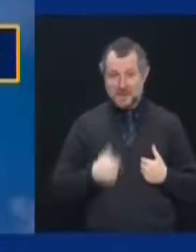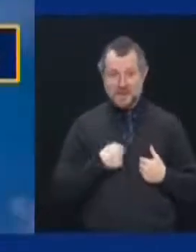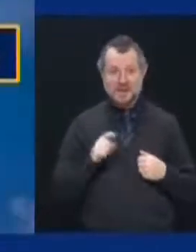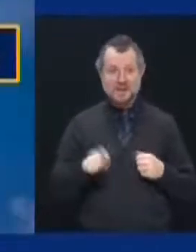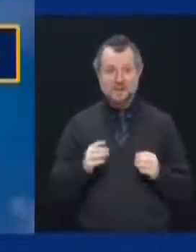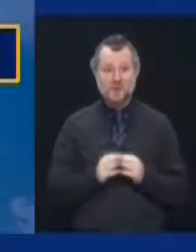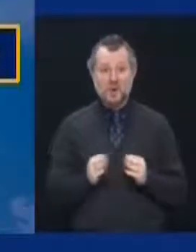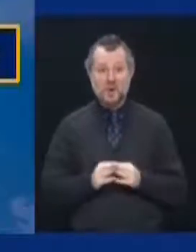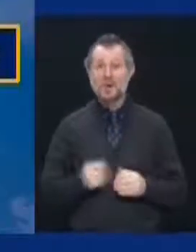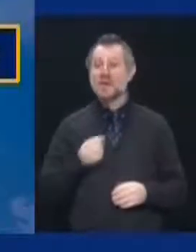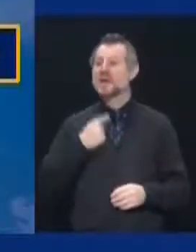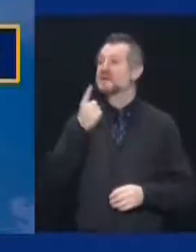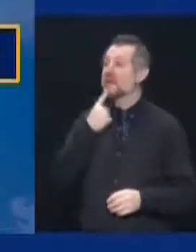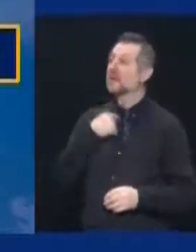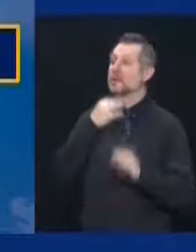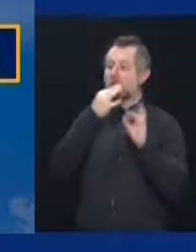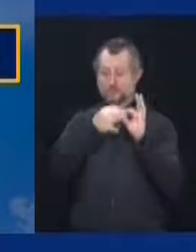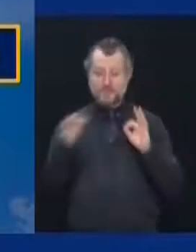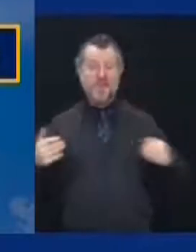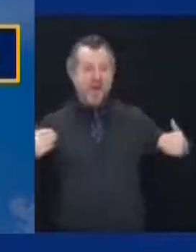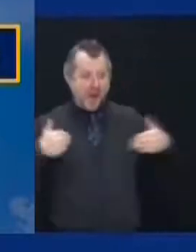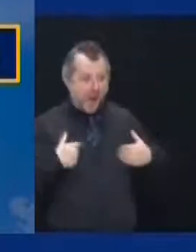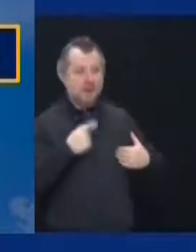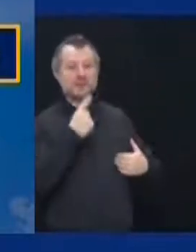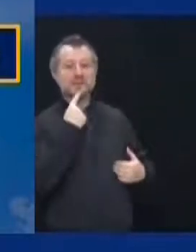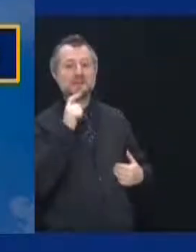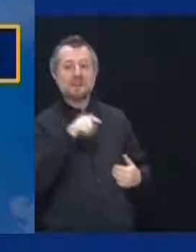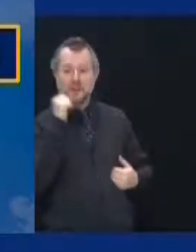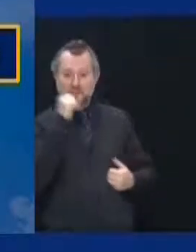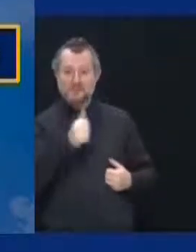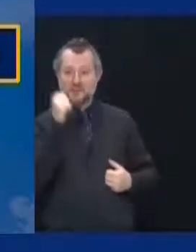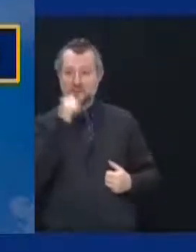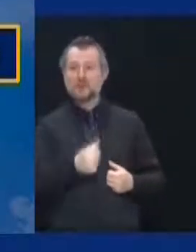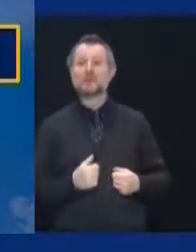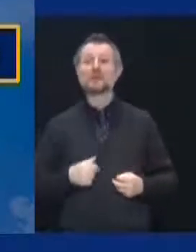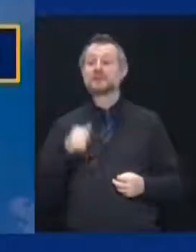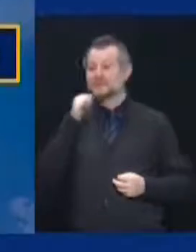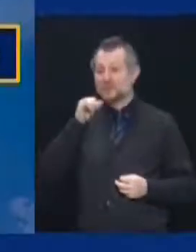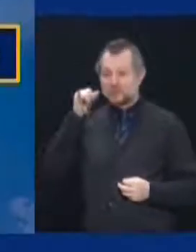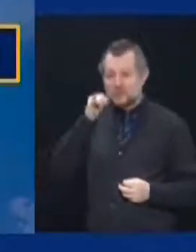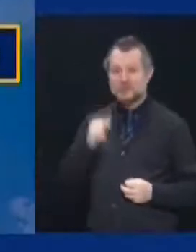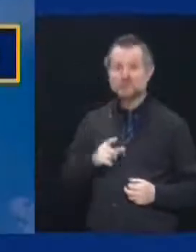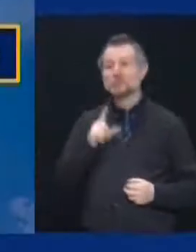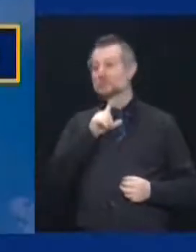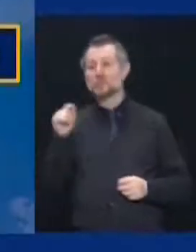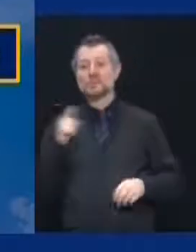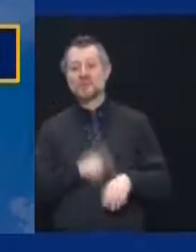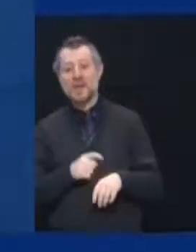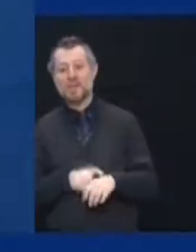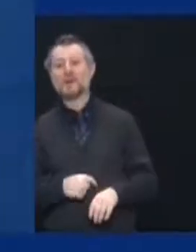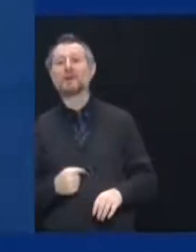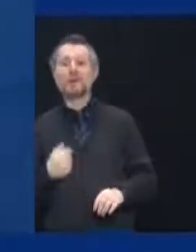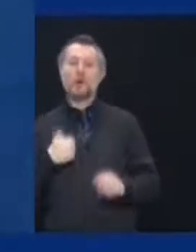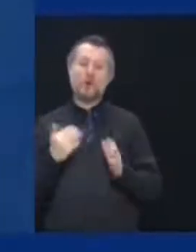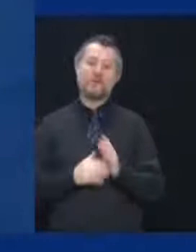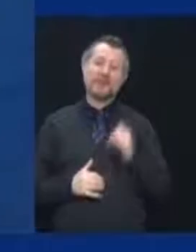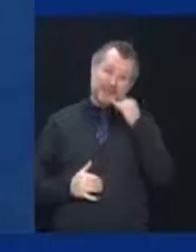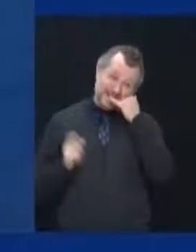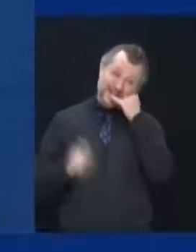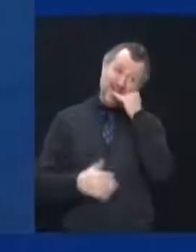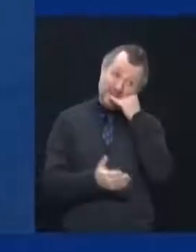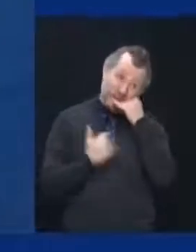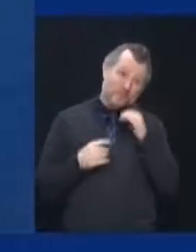to the federal government every day. I must have said it 17 times yesterday to federal officials I was talking to. I need